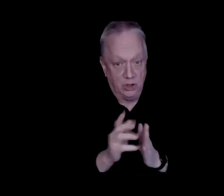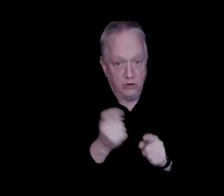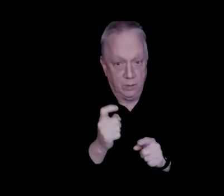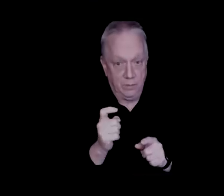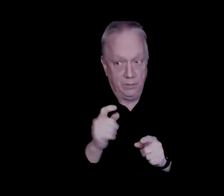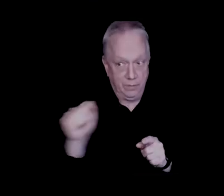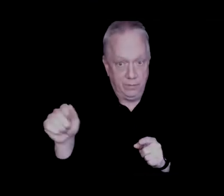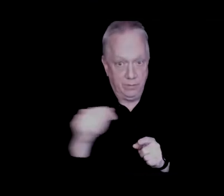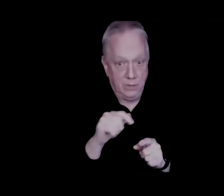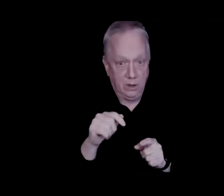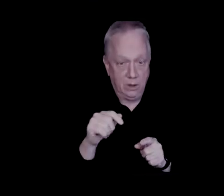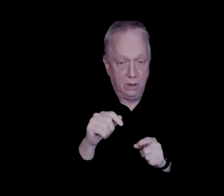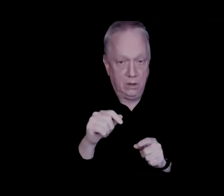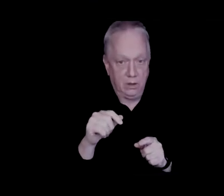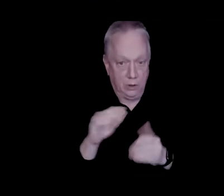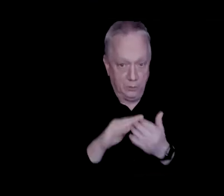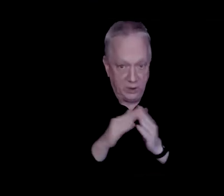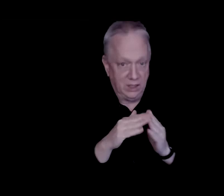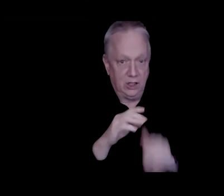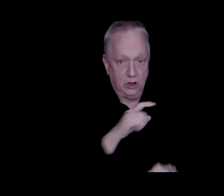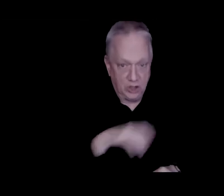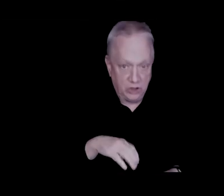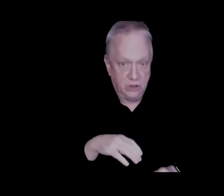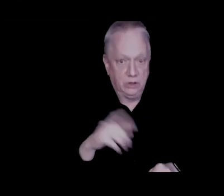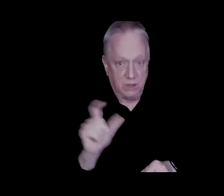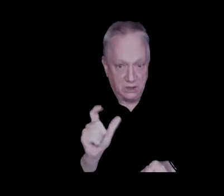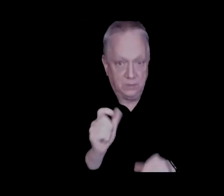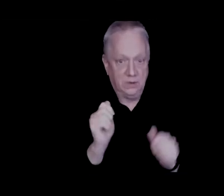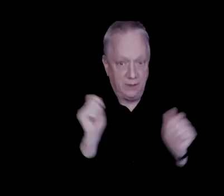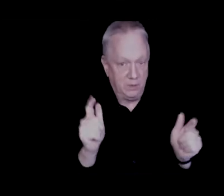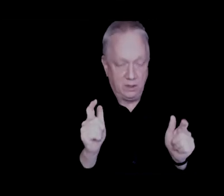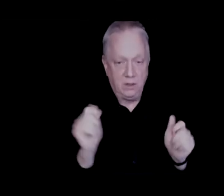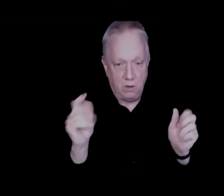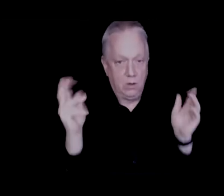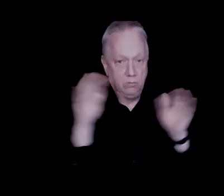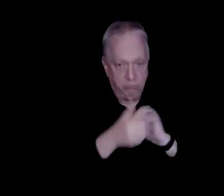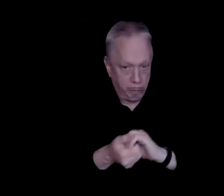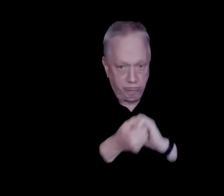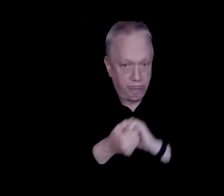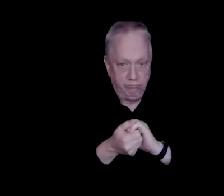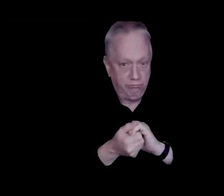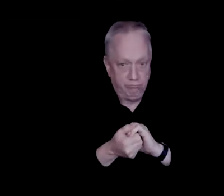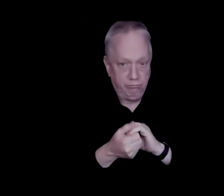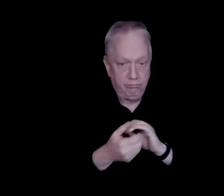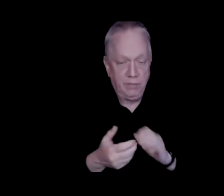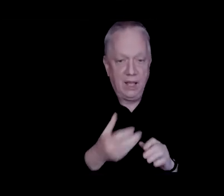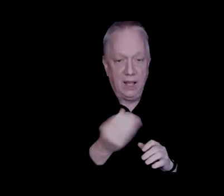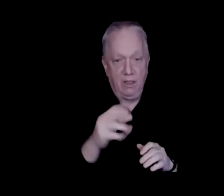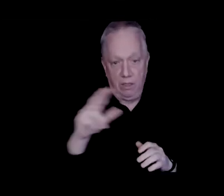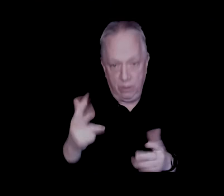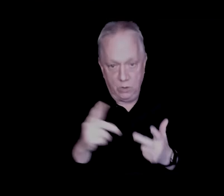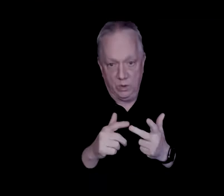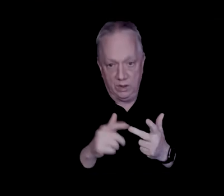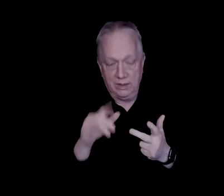So Muslim, Christians, Yazidi, and they all working together. And the third one